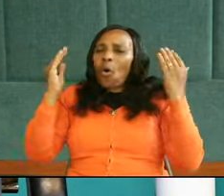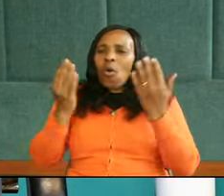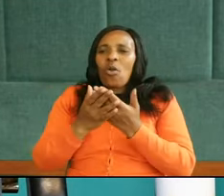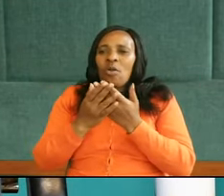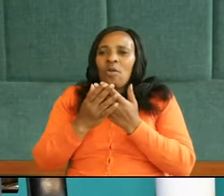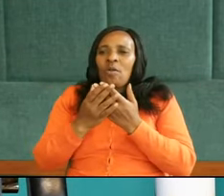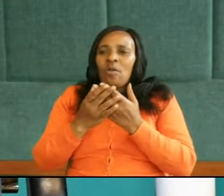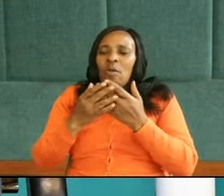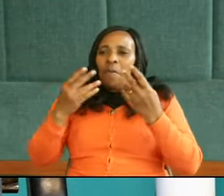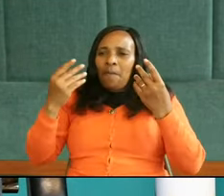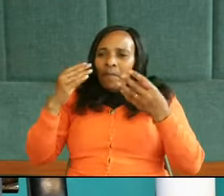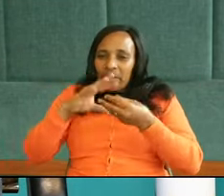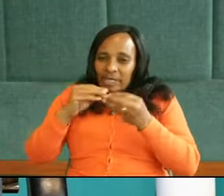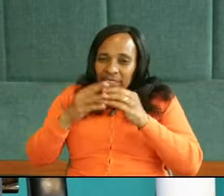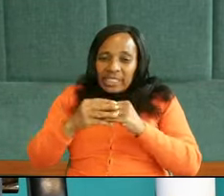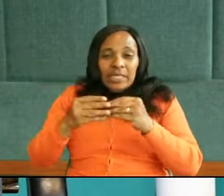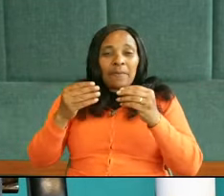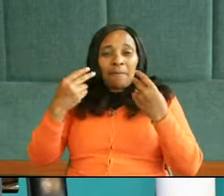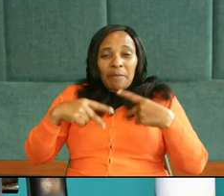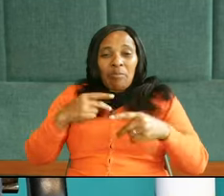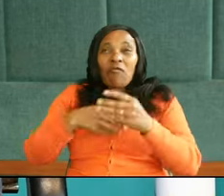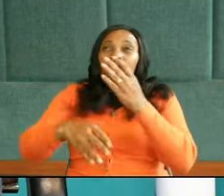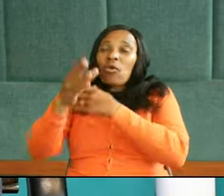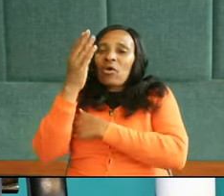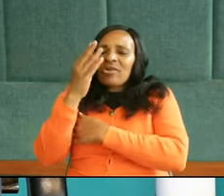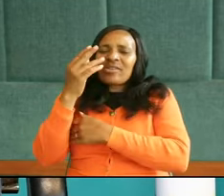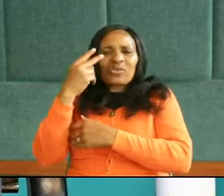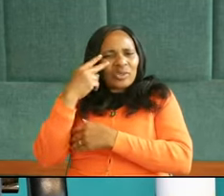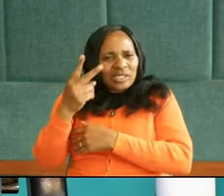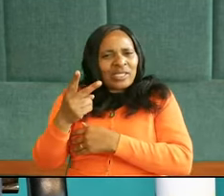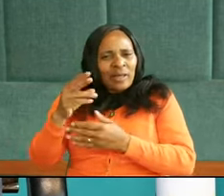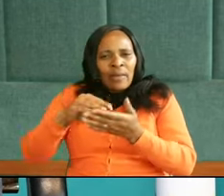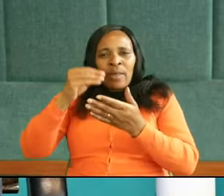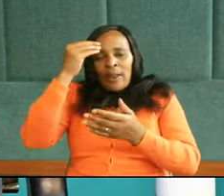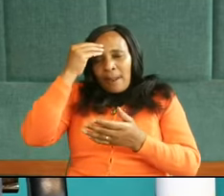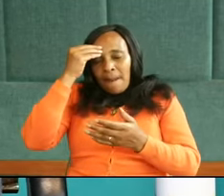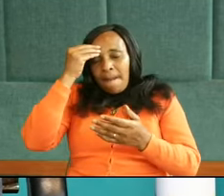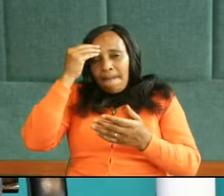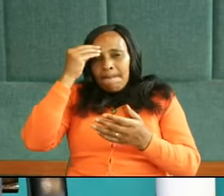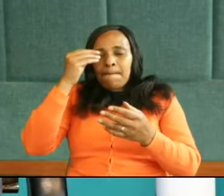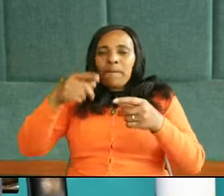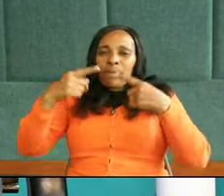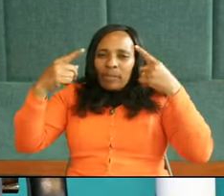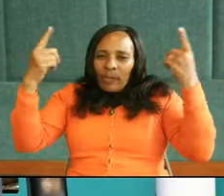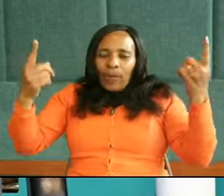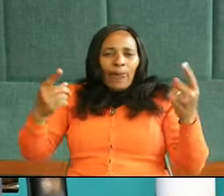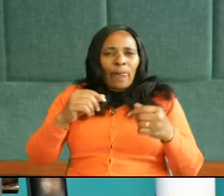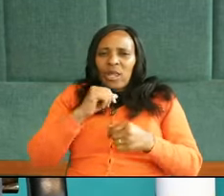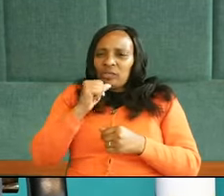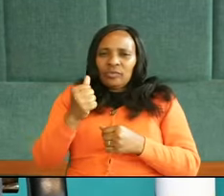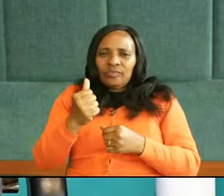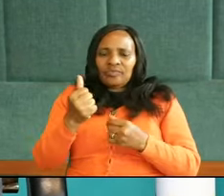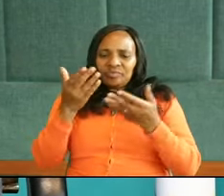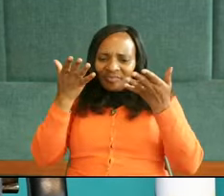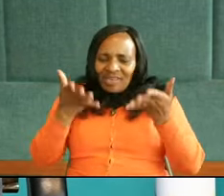the created beings of God, right? Amen. Mm-hmm. So we can see and we can learn that success isn't just instant. It's